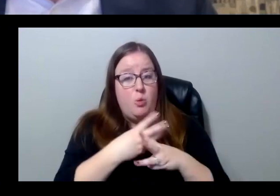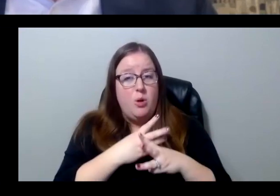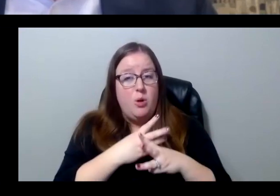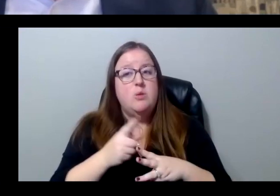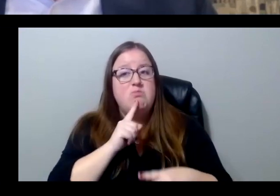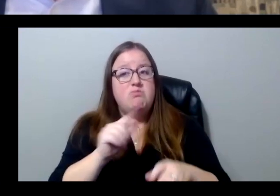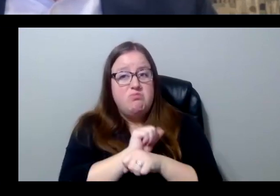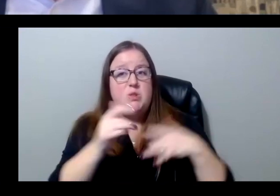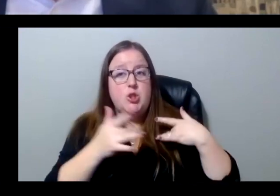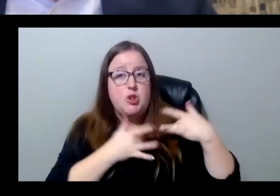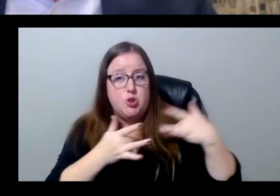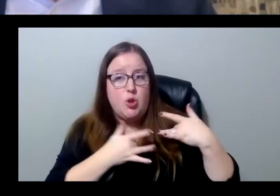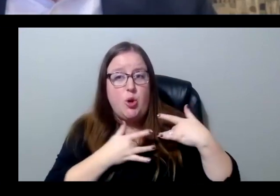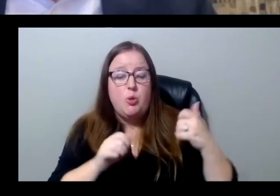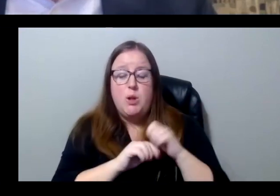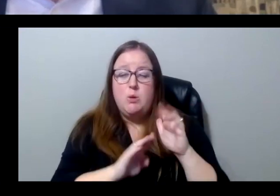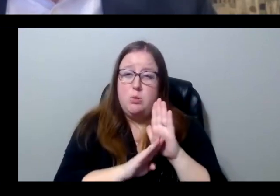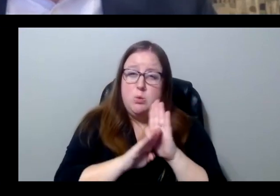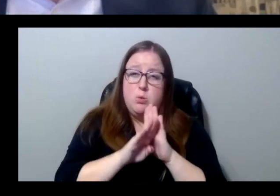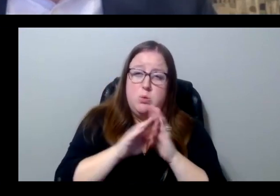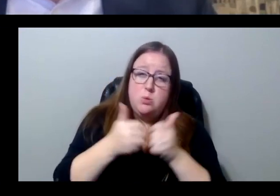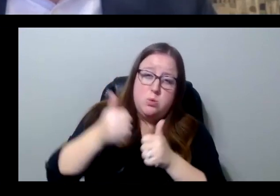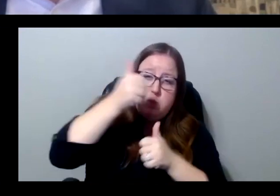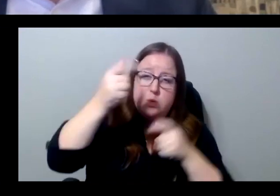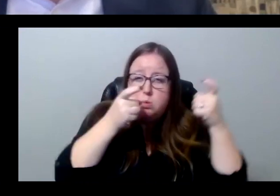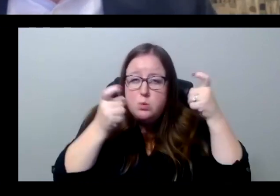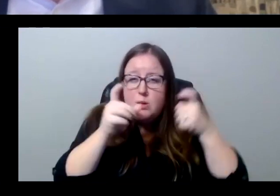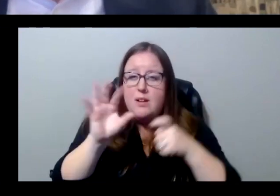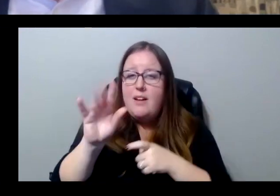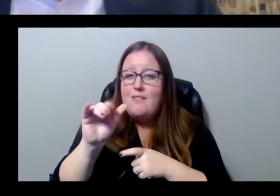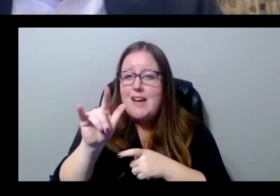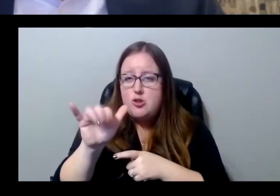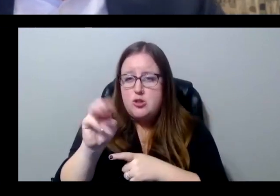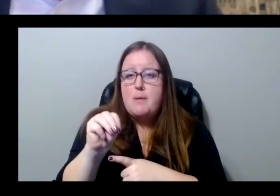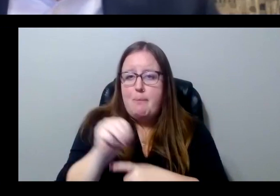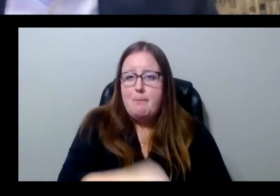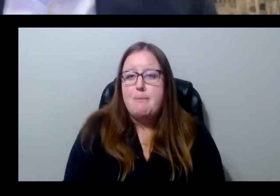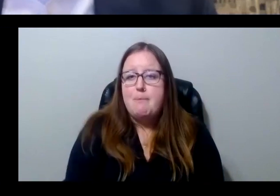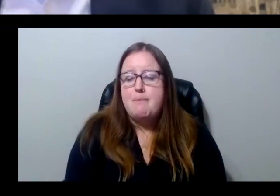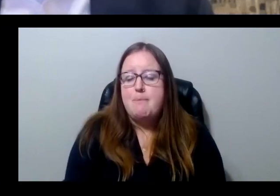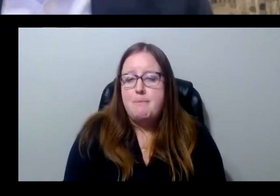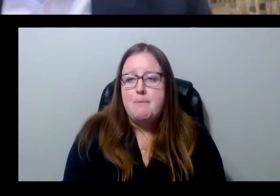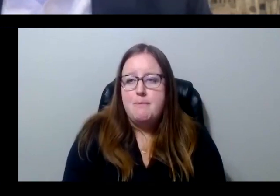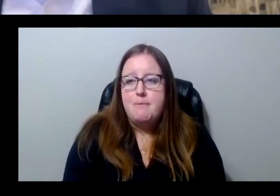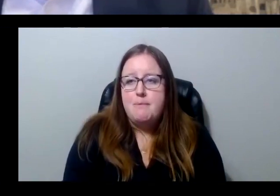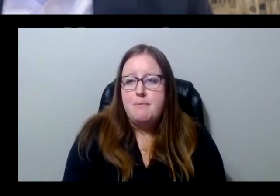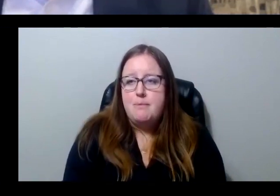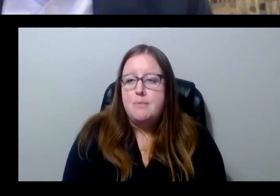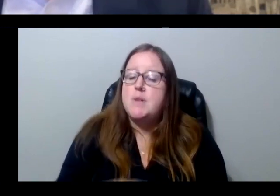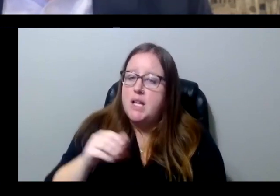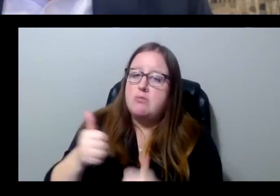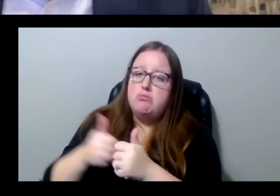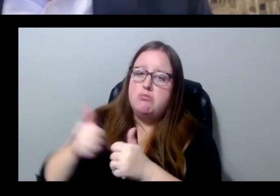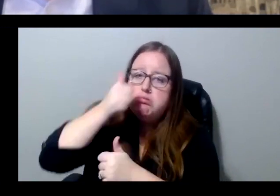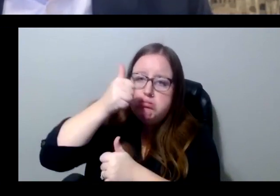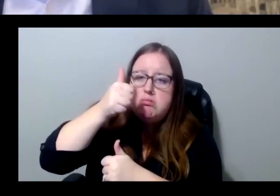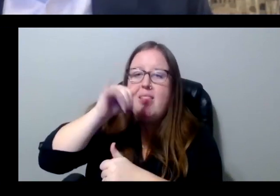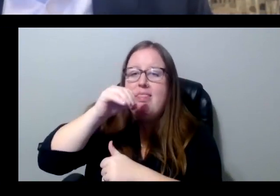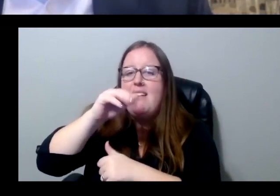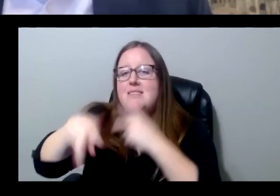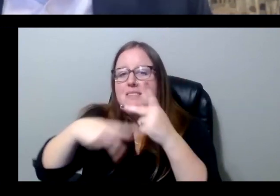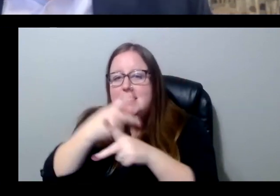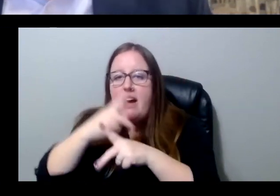want to start with the book itself? I honestly, either way. So whatever burning question you'd like to start